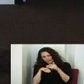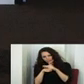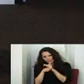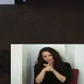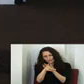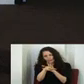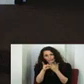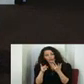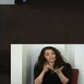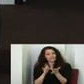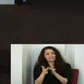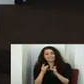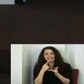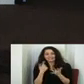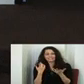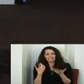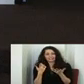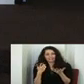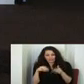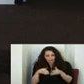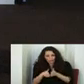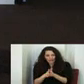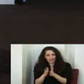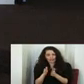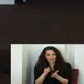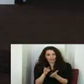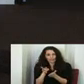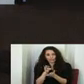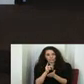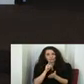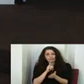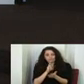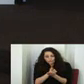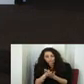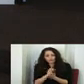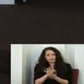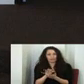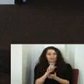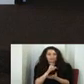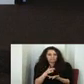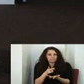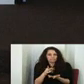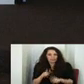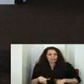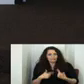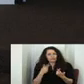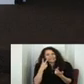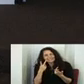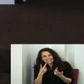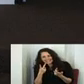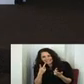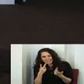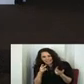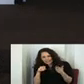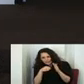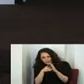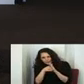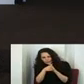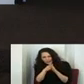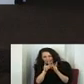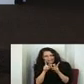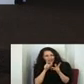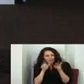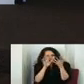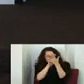the truth, and the life. It's so that we are in partnership so we can see the way through. It's no longer blurry and